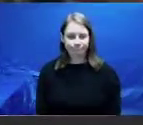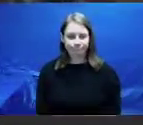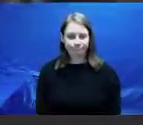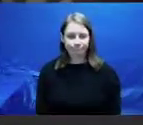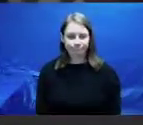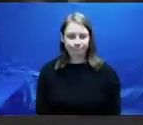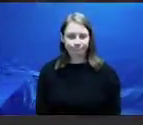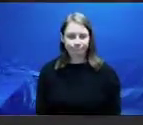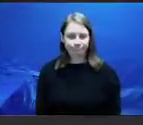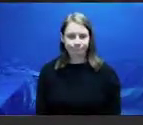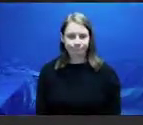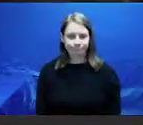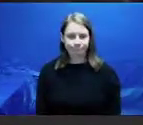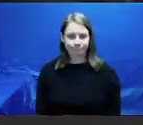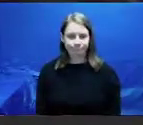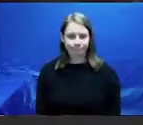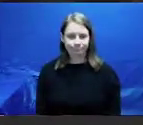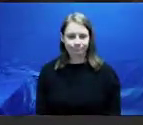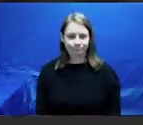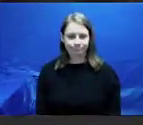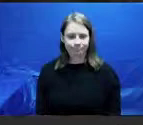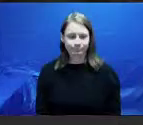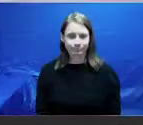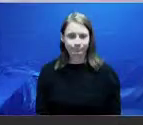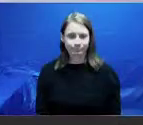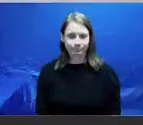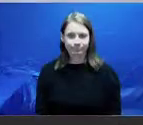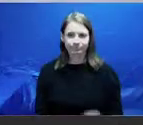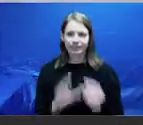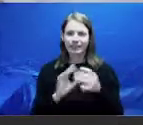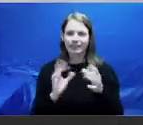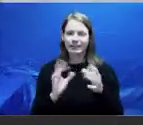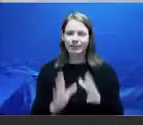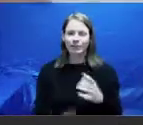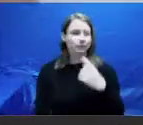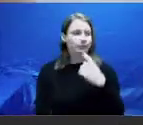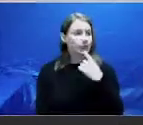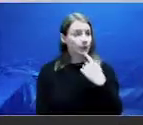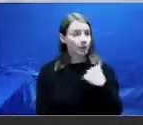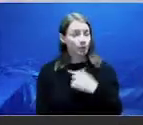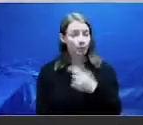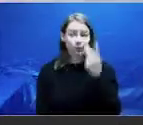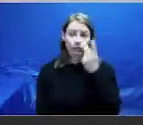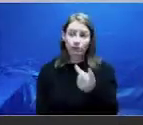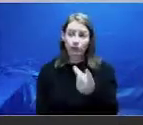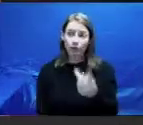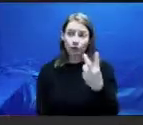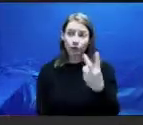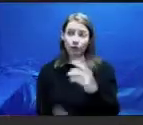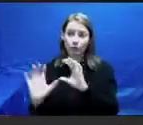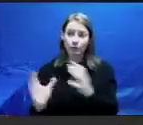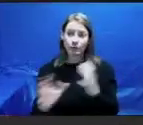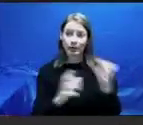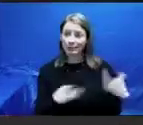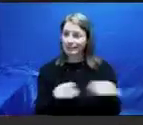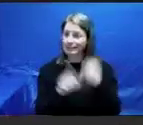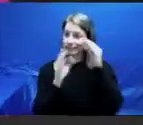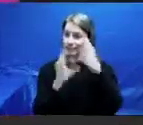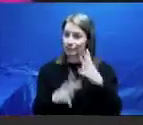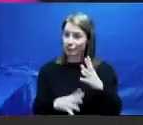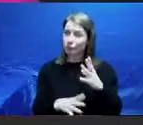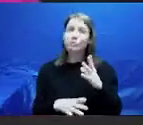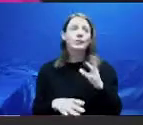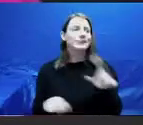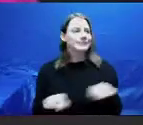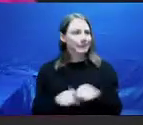We filmed 2 classes with Jennifer this day, and she used keep it or junk it differently in each one. You can see in